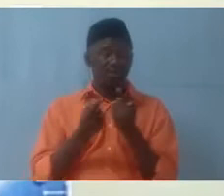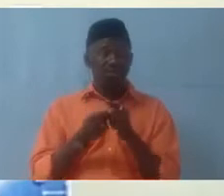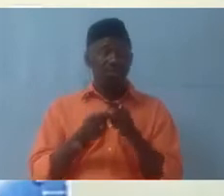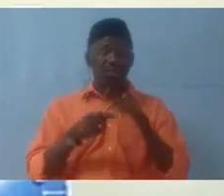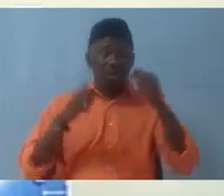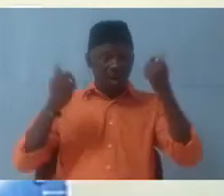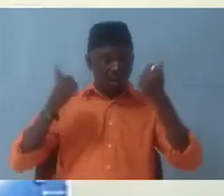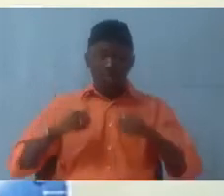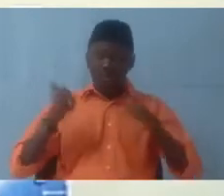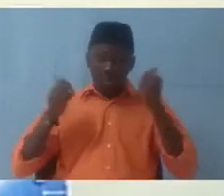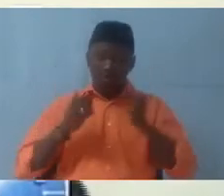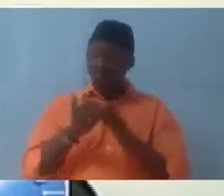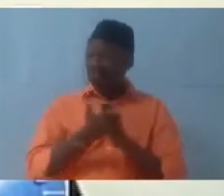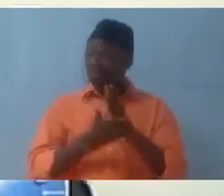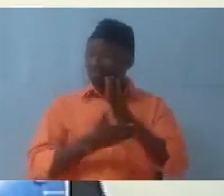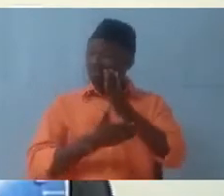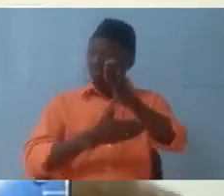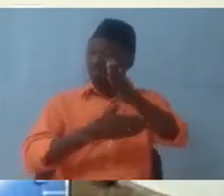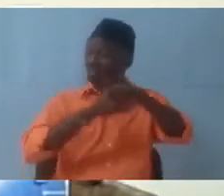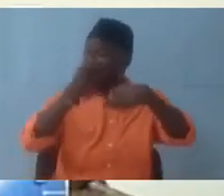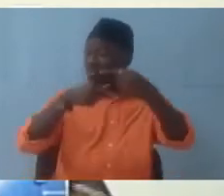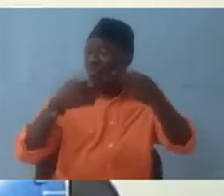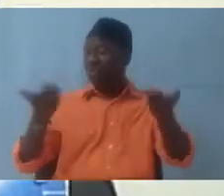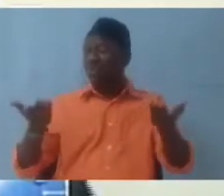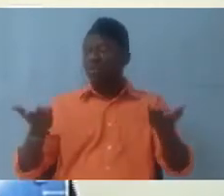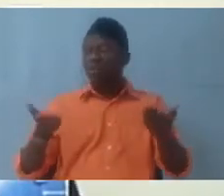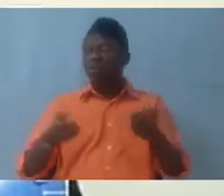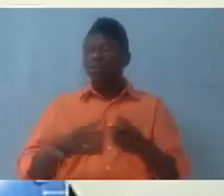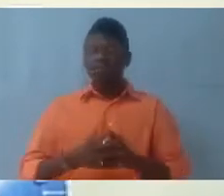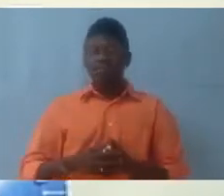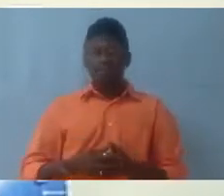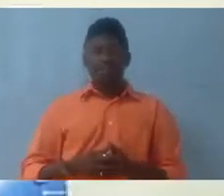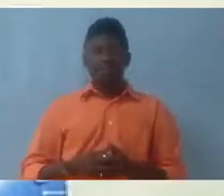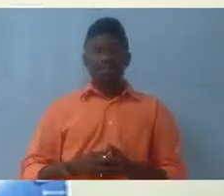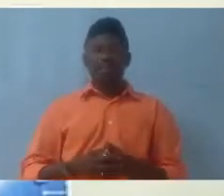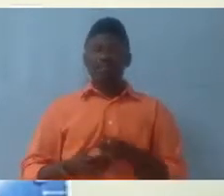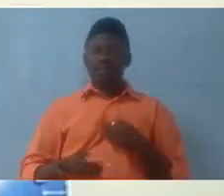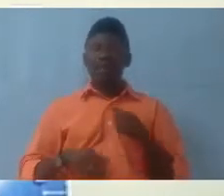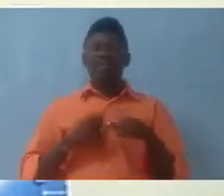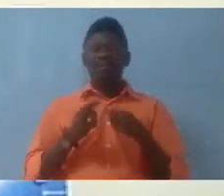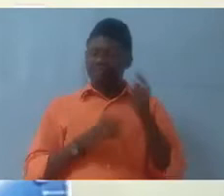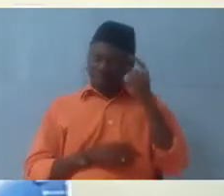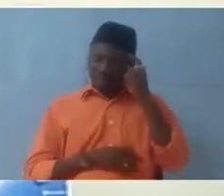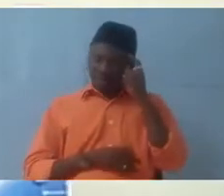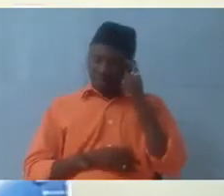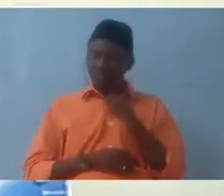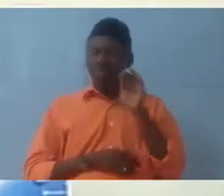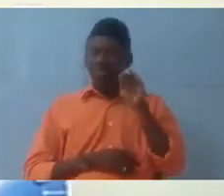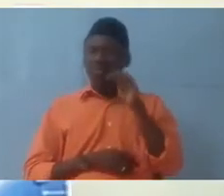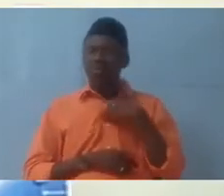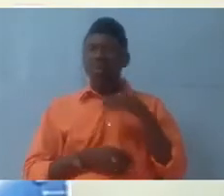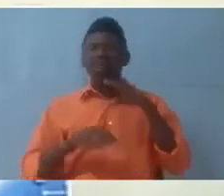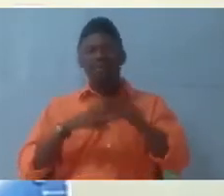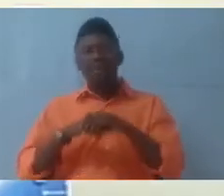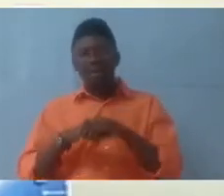occurring. So I started calling some few magistrates. I called my friend, Your Worship Abdullahi Fati.